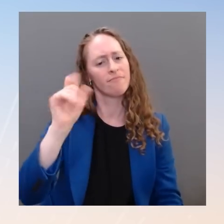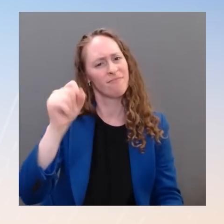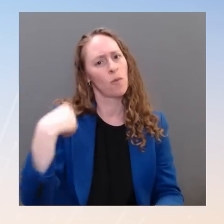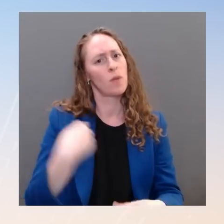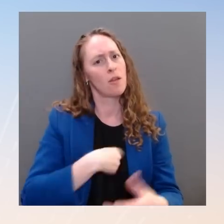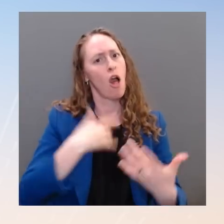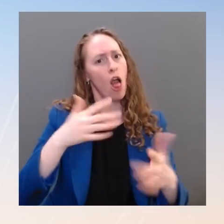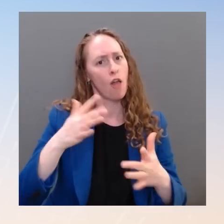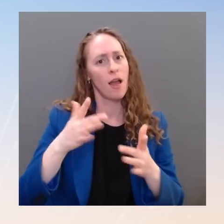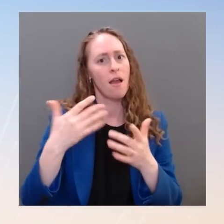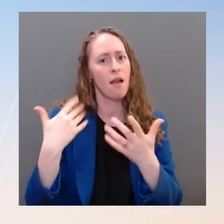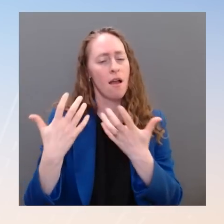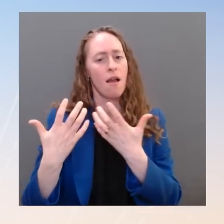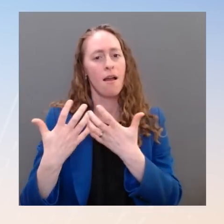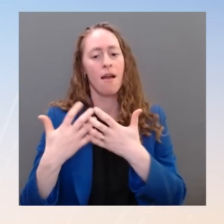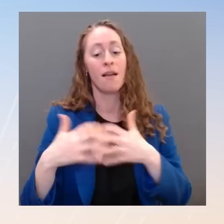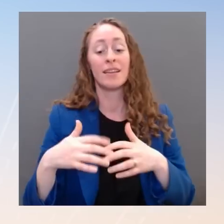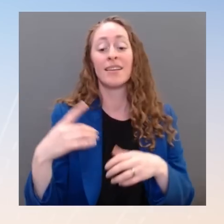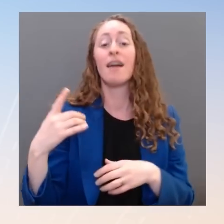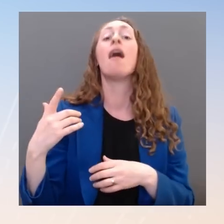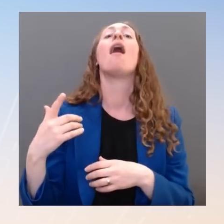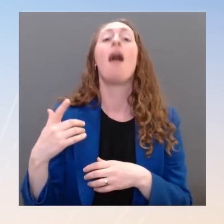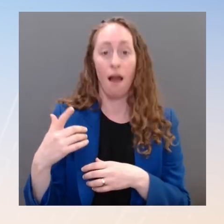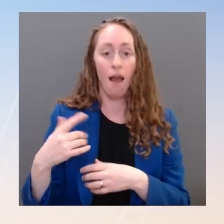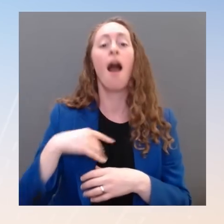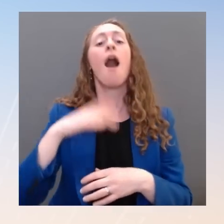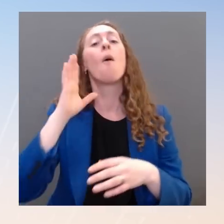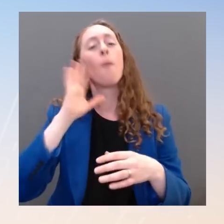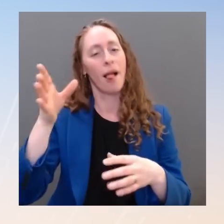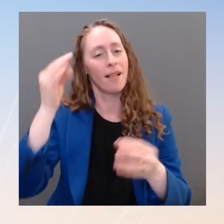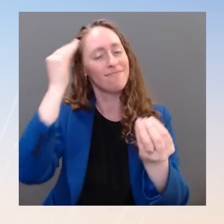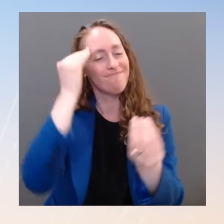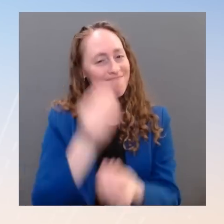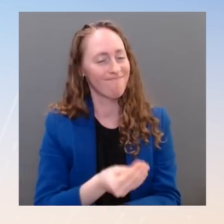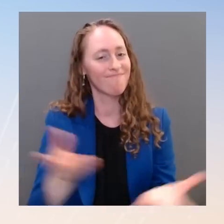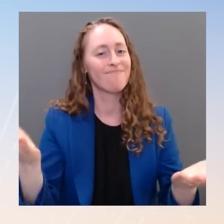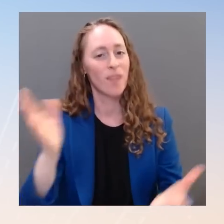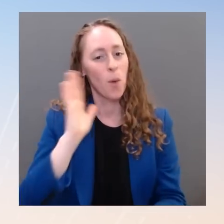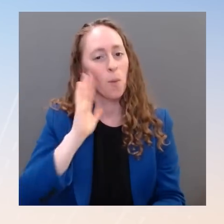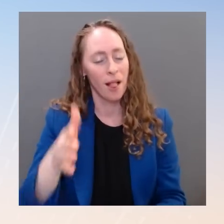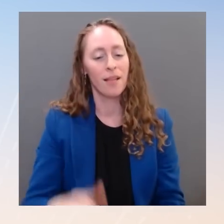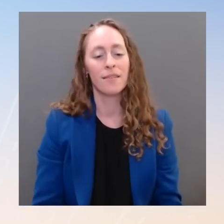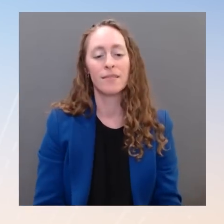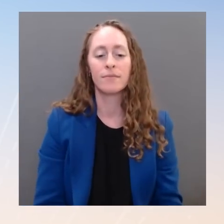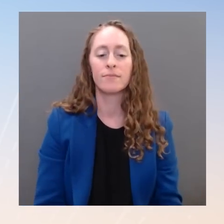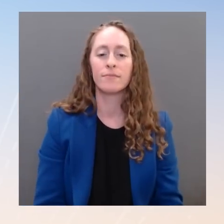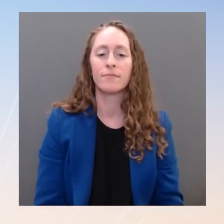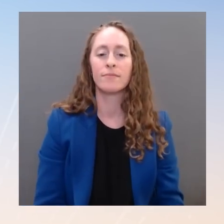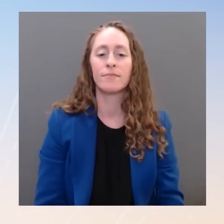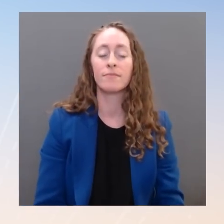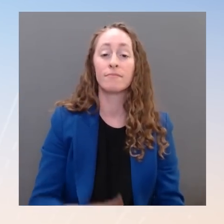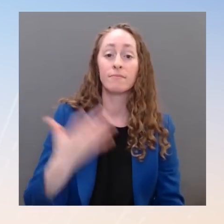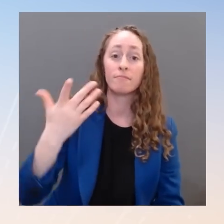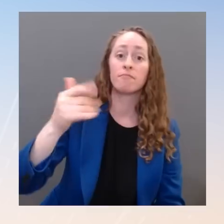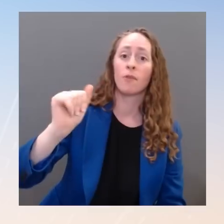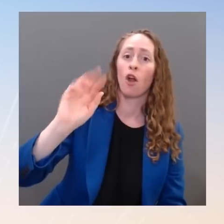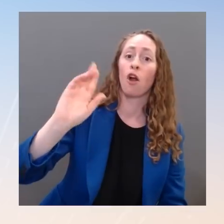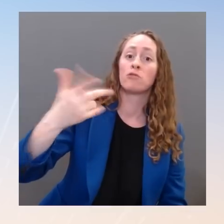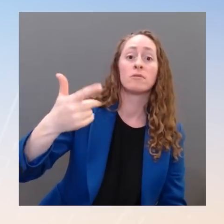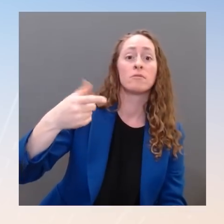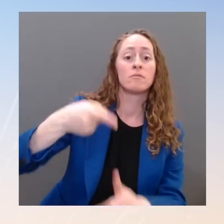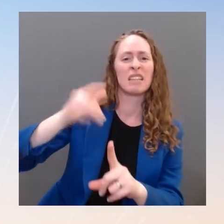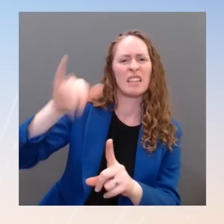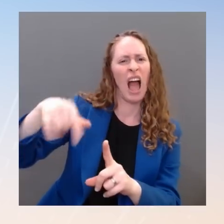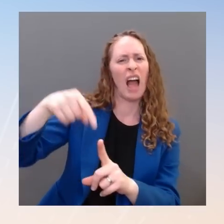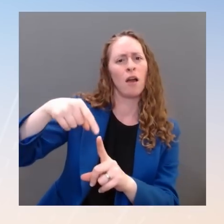course announce that. What I was getting at really is the end of August is also the time that the student loan payment deferral, that's the kind of period